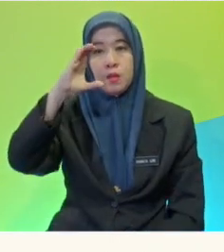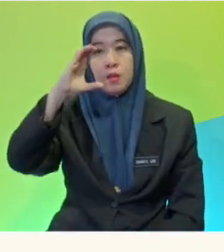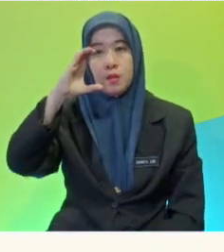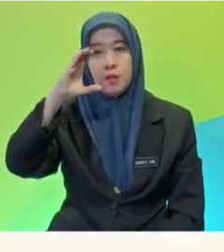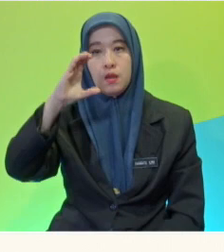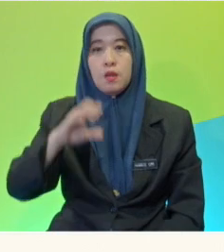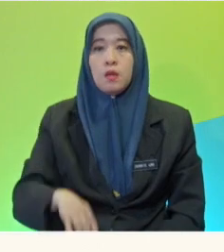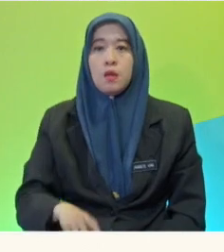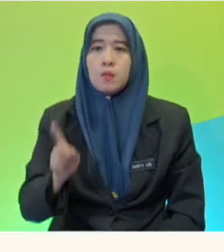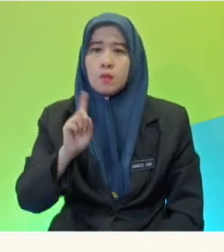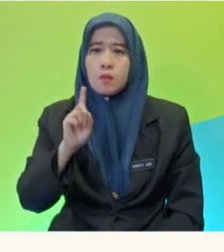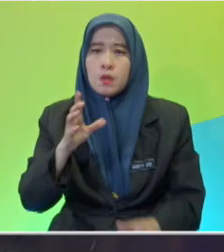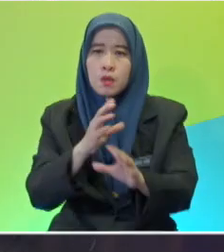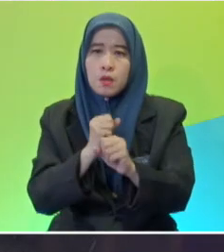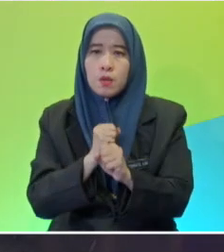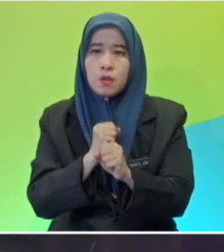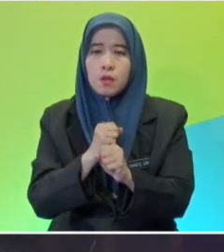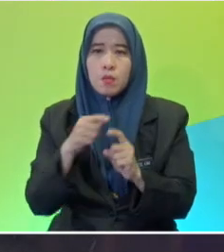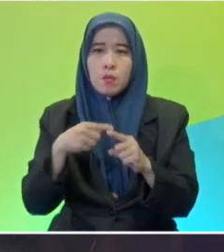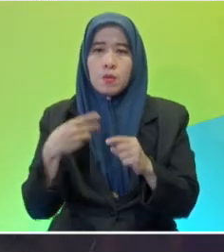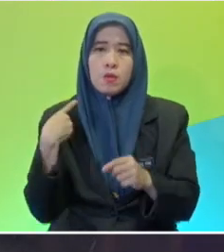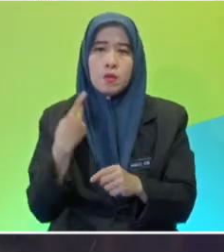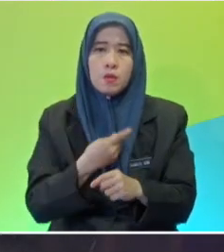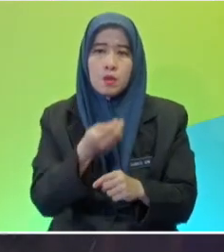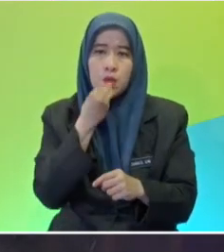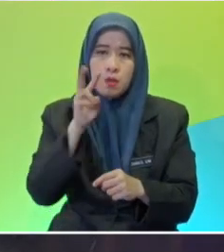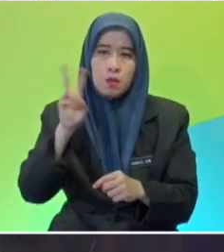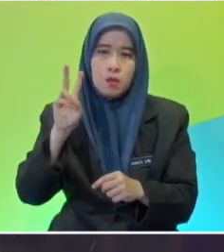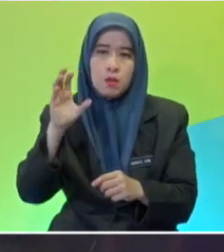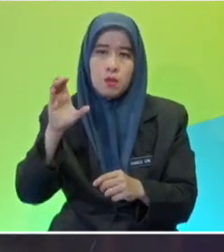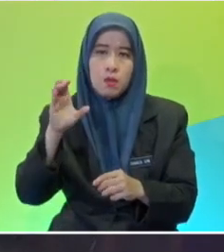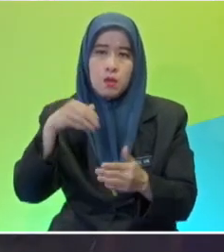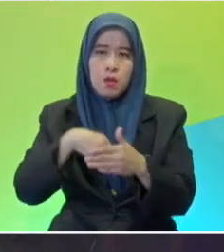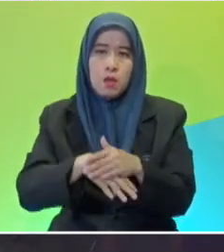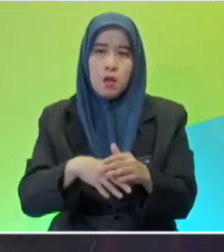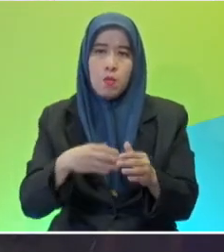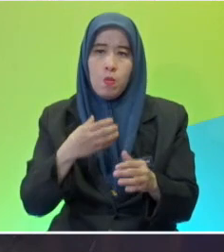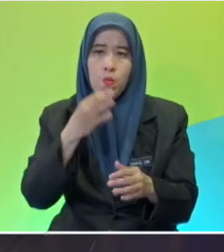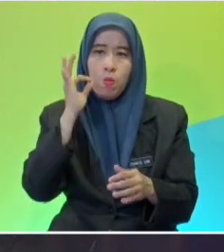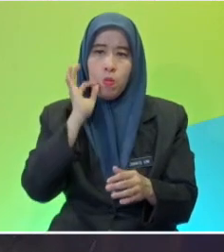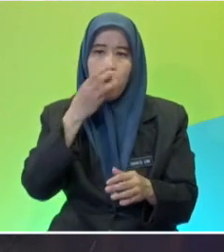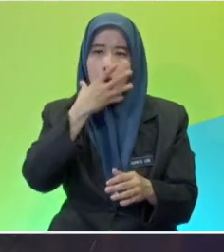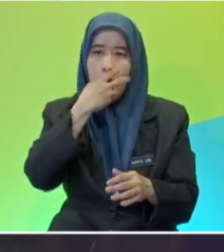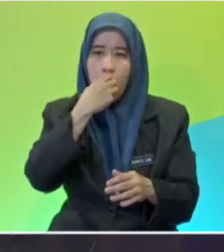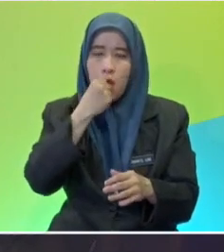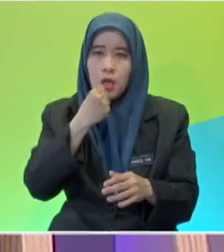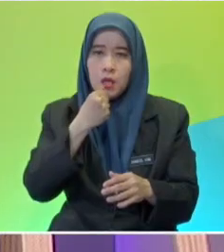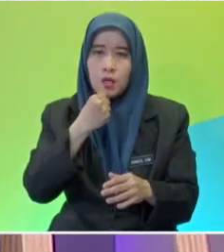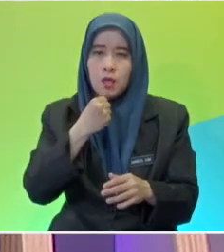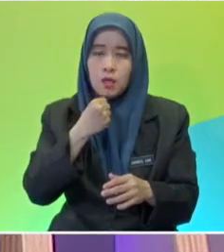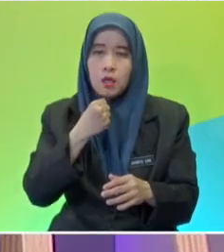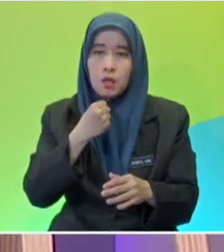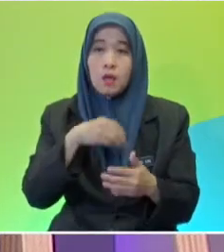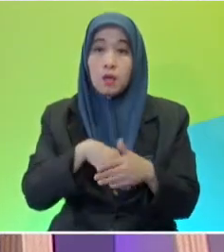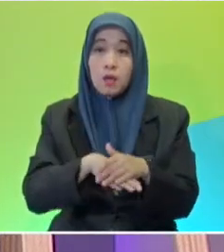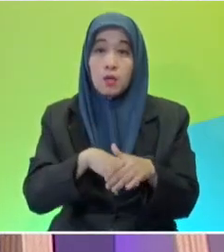C? Whenever I eat a vitamin C pill, it tastes like oranges. Is it come from orange? Yes. Oh. So they extract the oranges, and